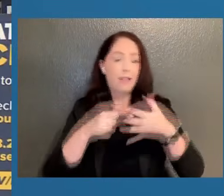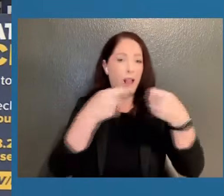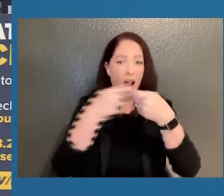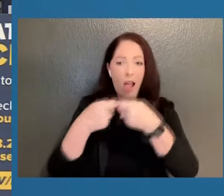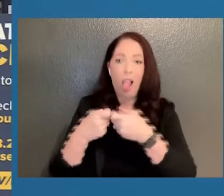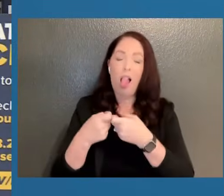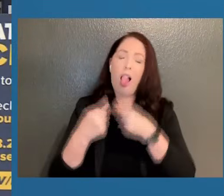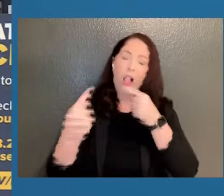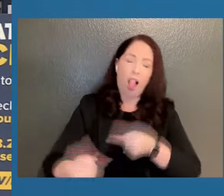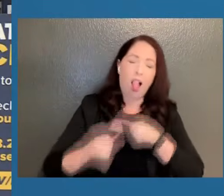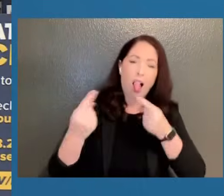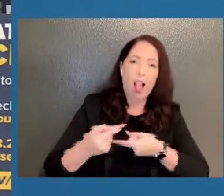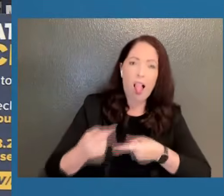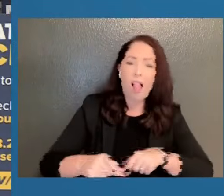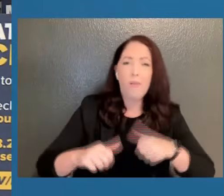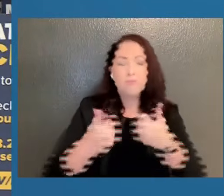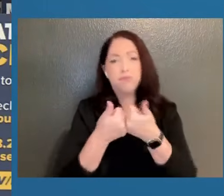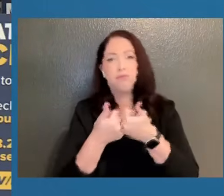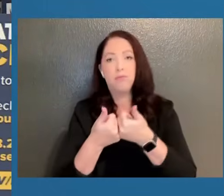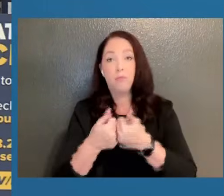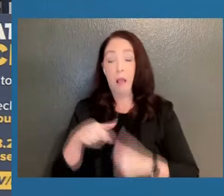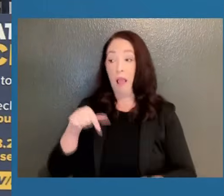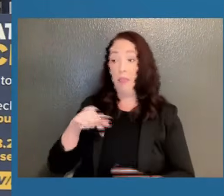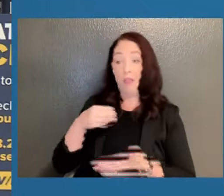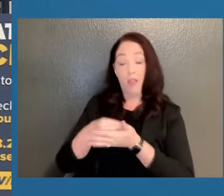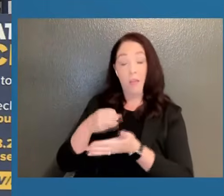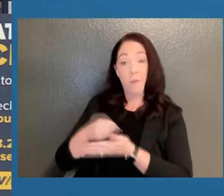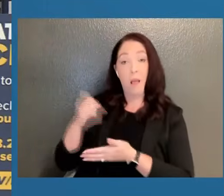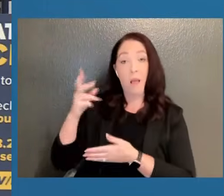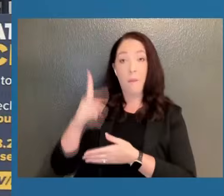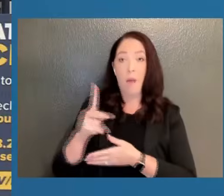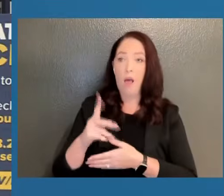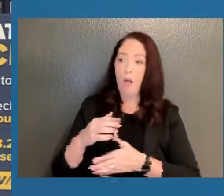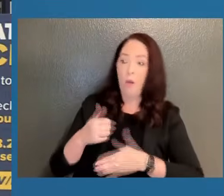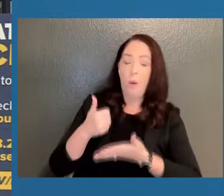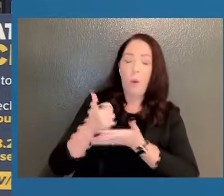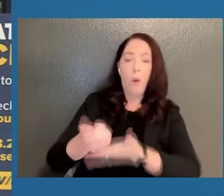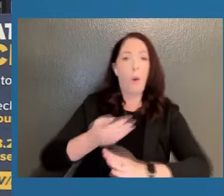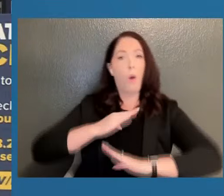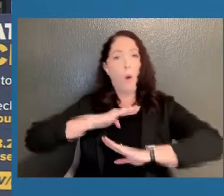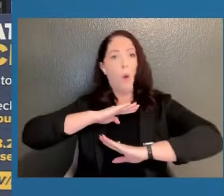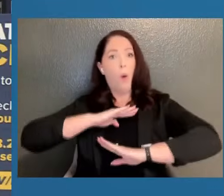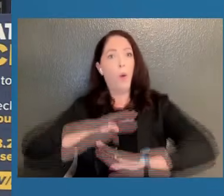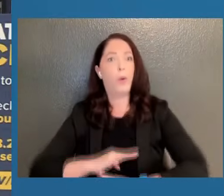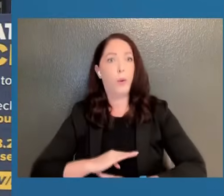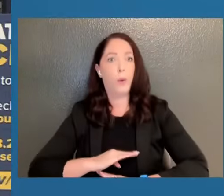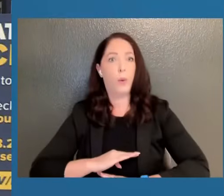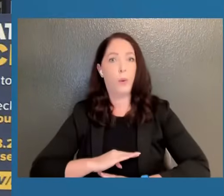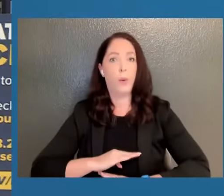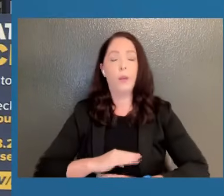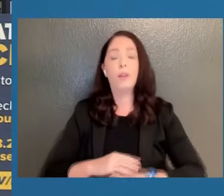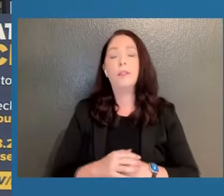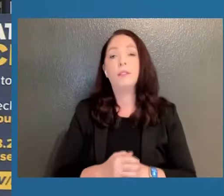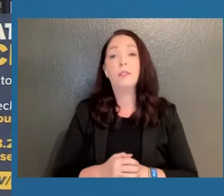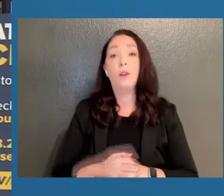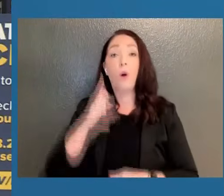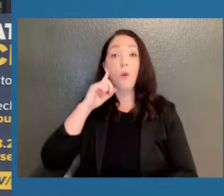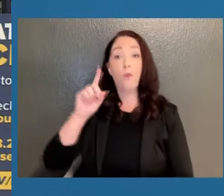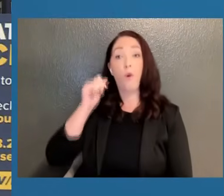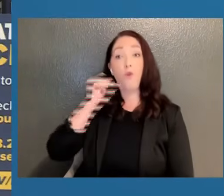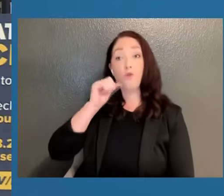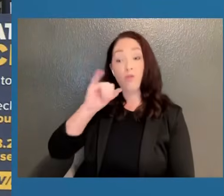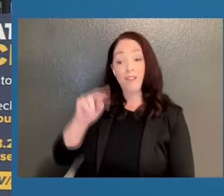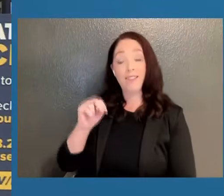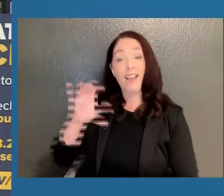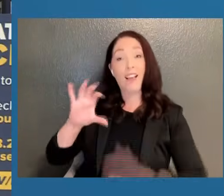These rebate checks provide real relief, giving families a little extra breathing room when they need it. And for Girls Inc. families who